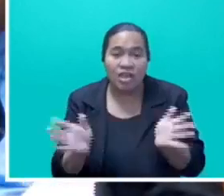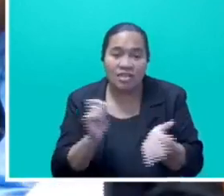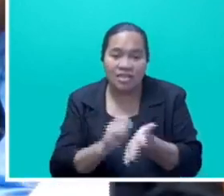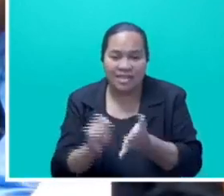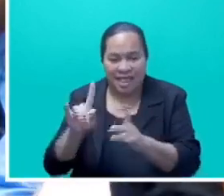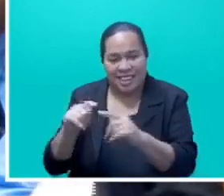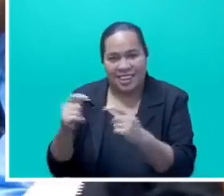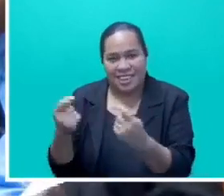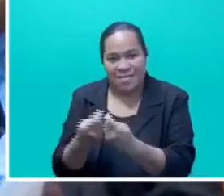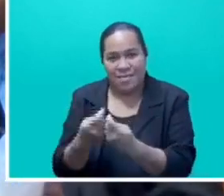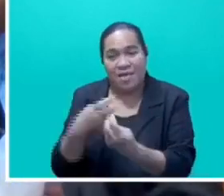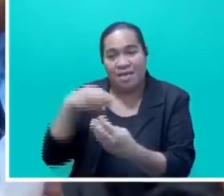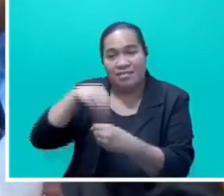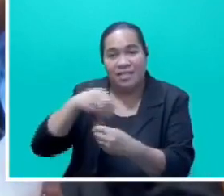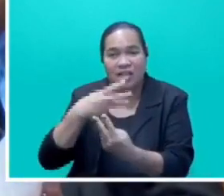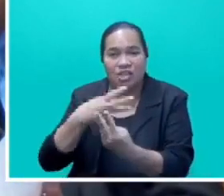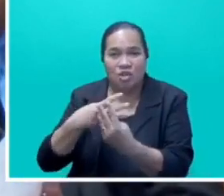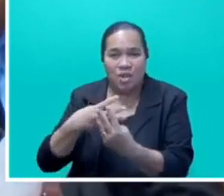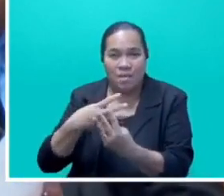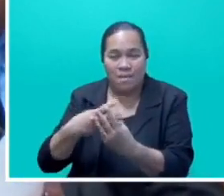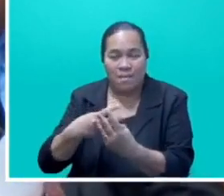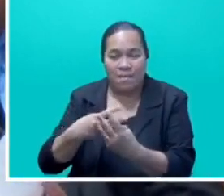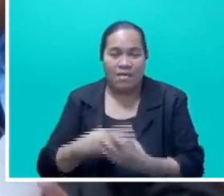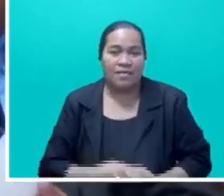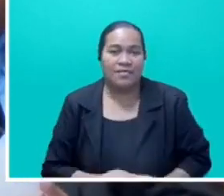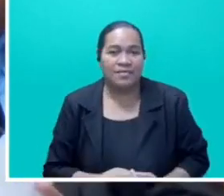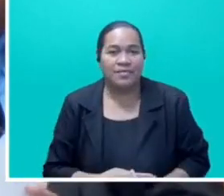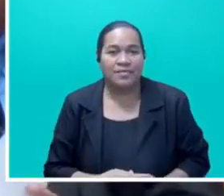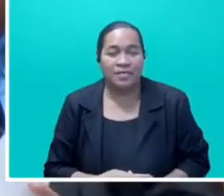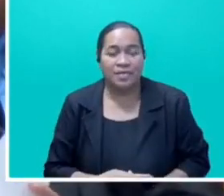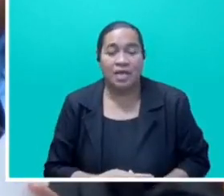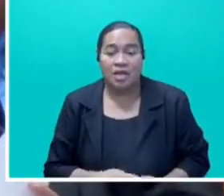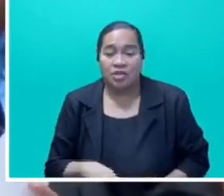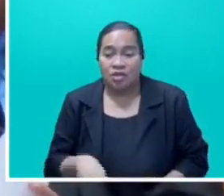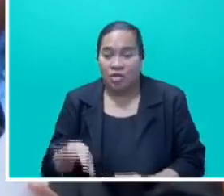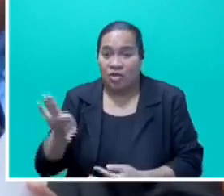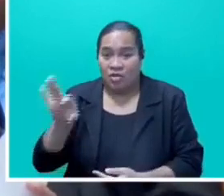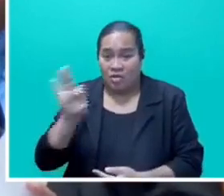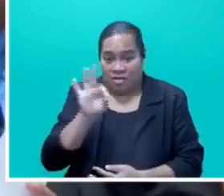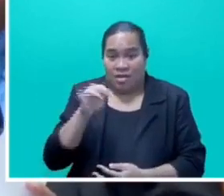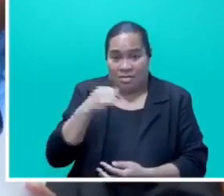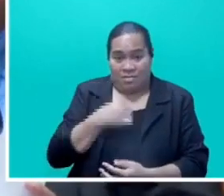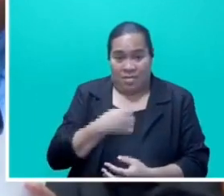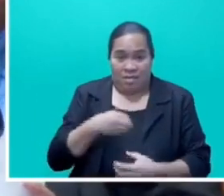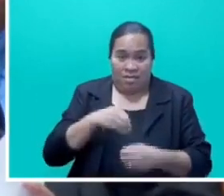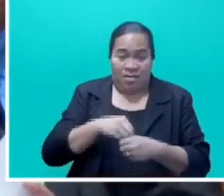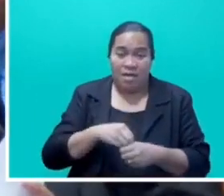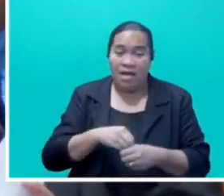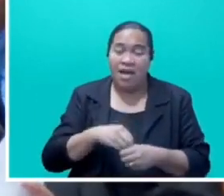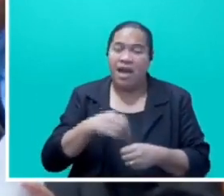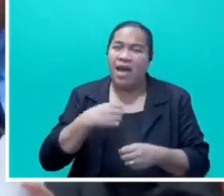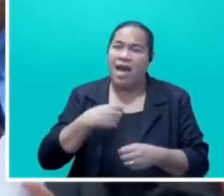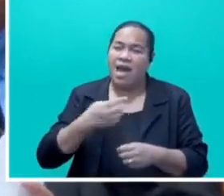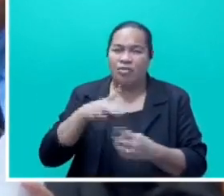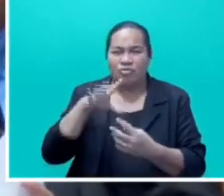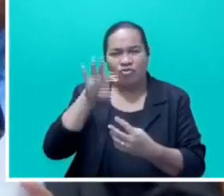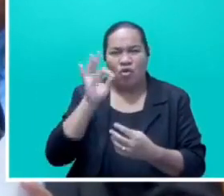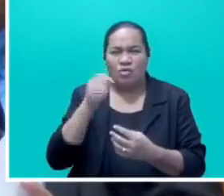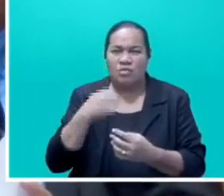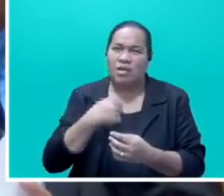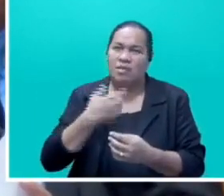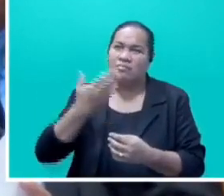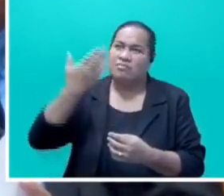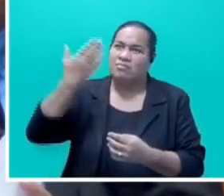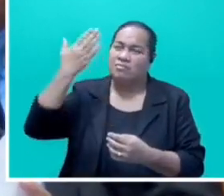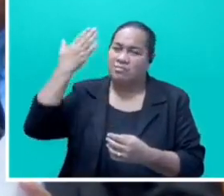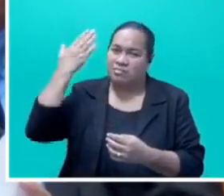team. And as I did on my appointment to Parliament almost a decade ago, I thank